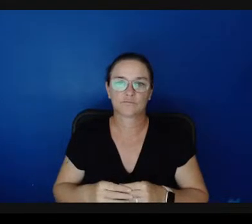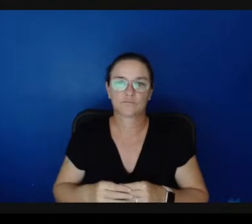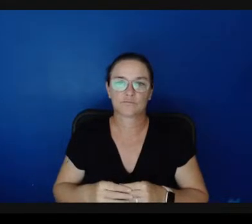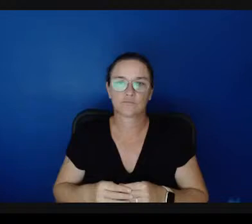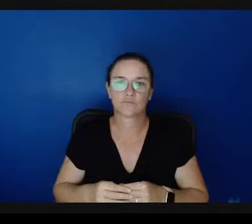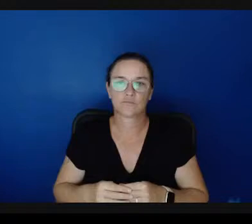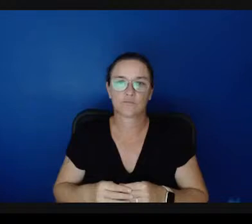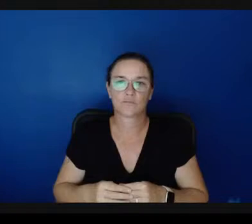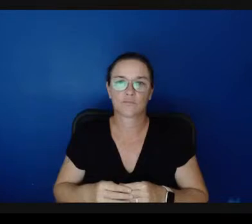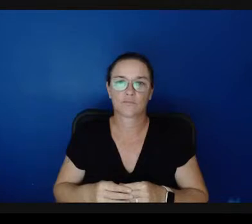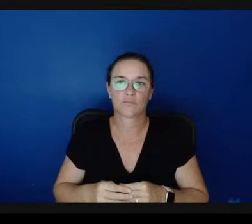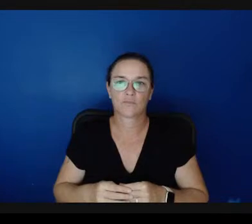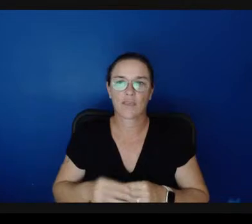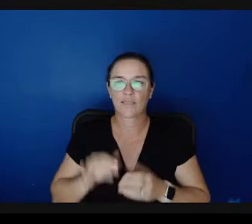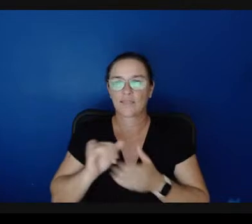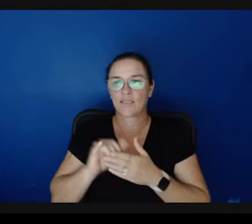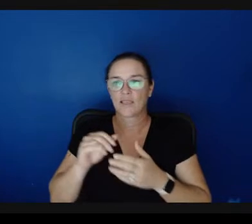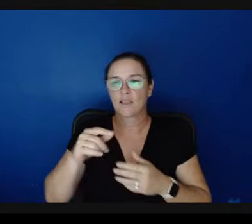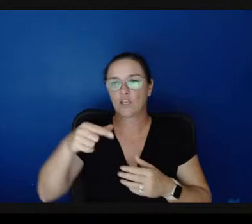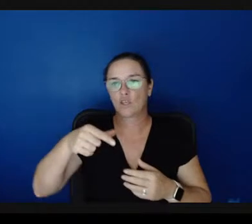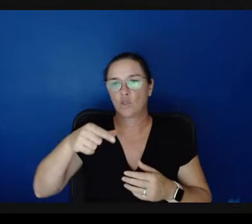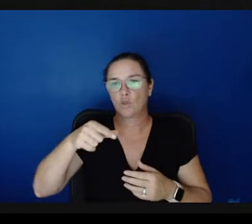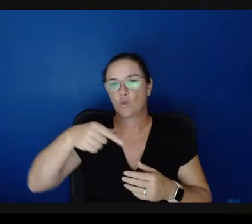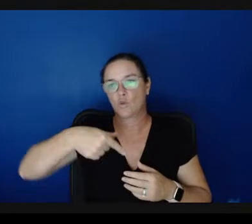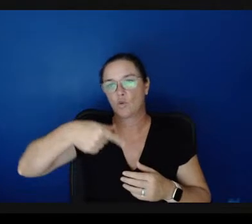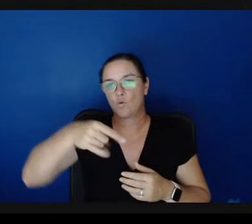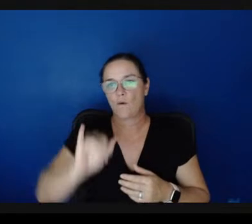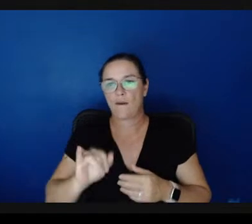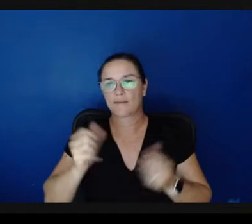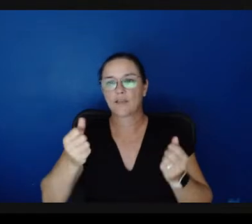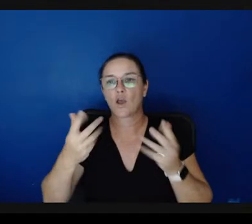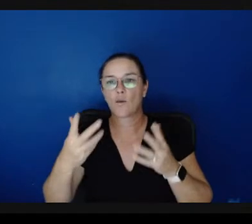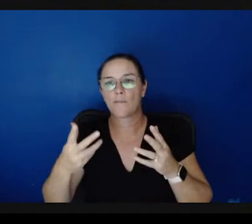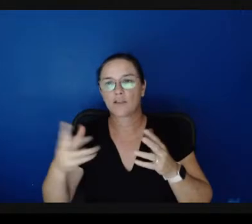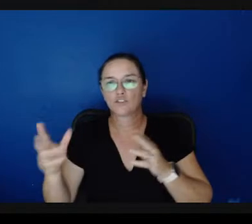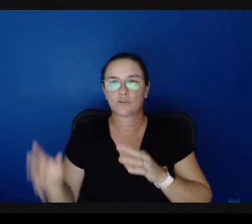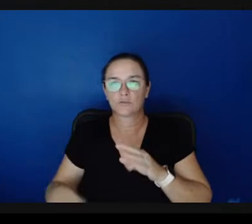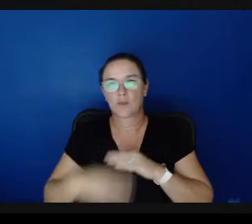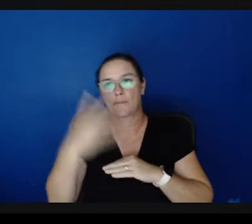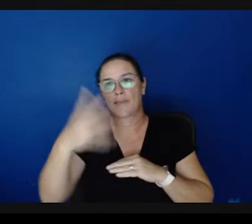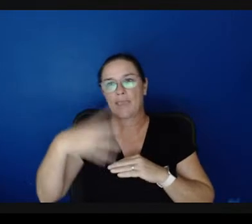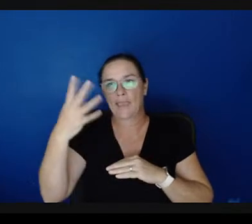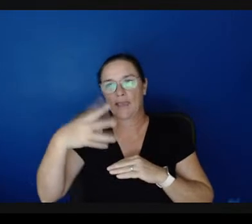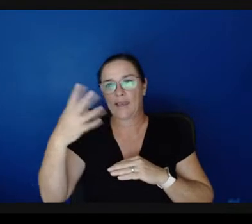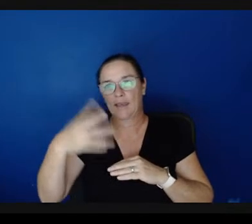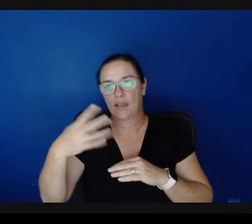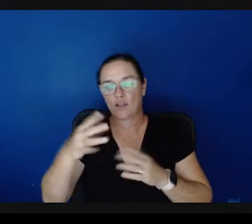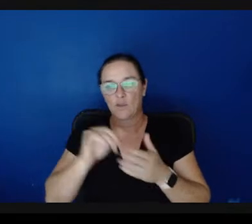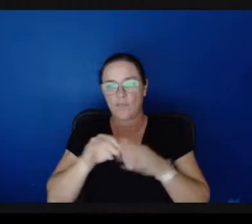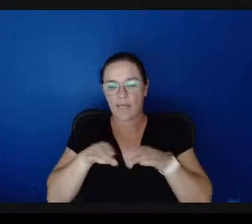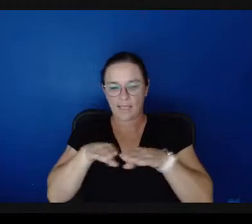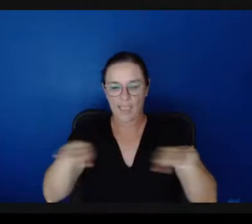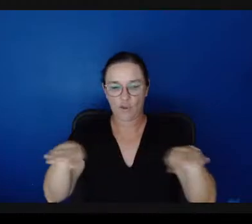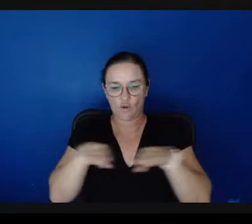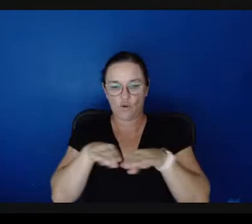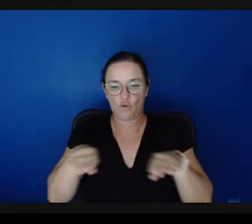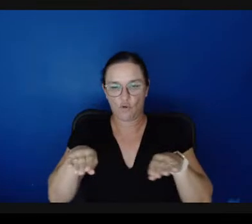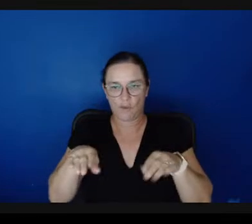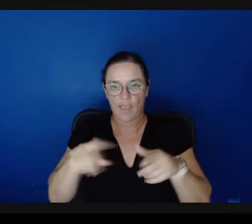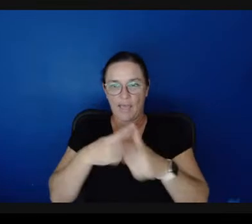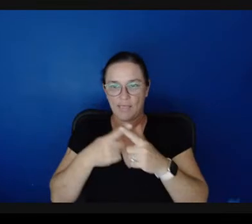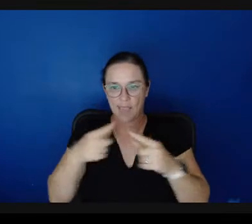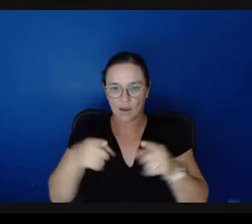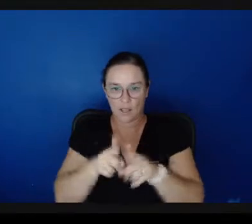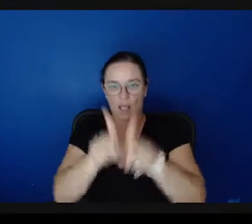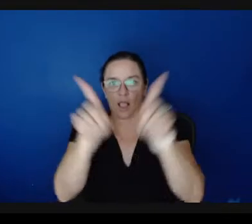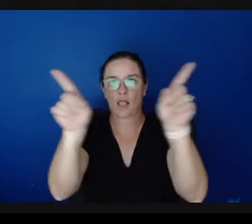here is how much is coming in from below from the hotspot into this whole zone that then gets split into all these different pathways here. Right? So